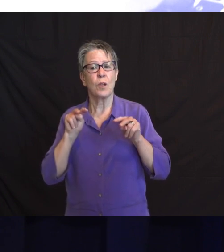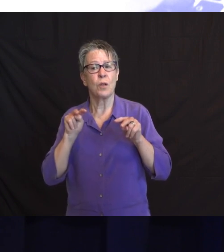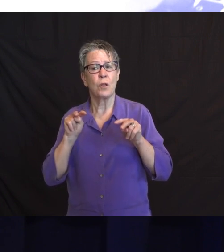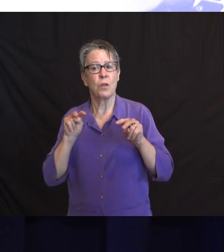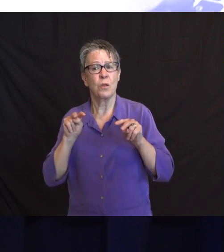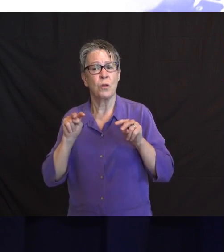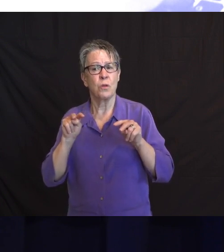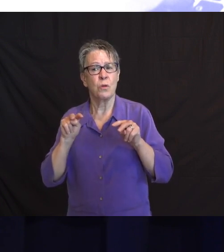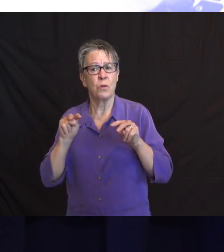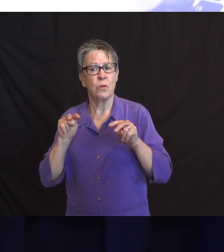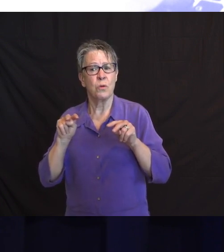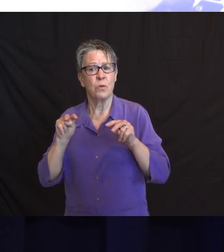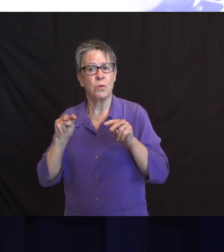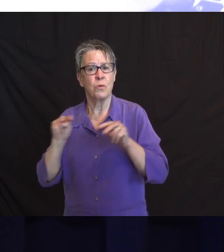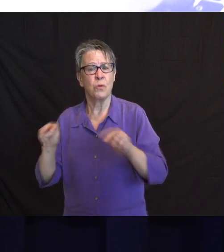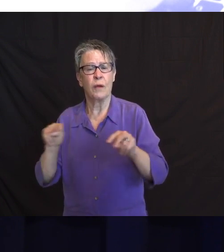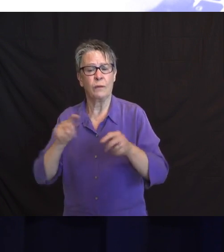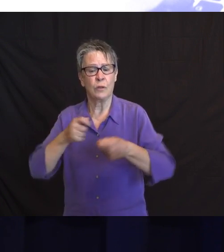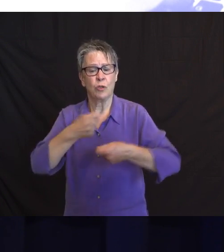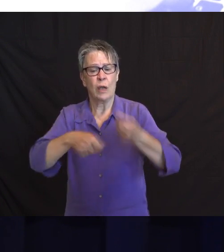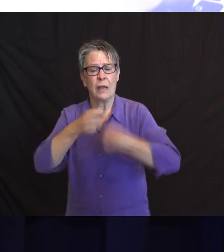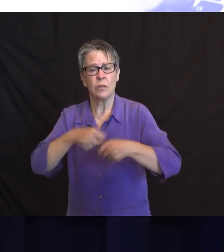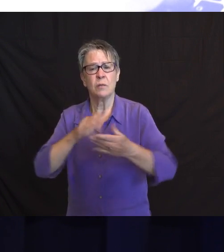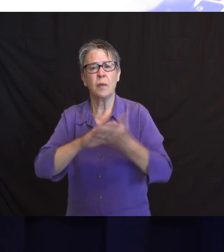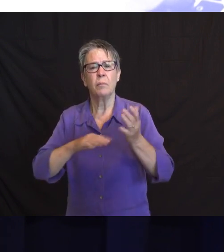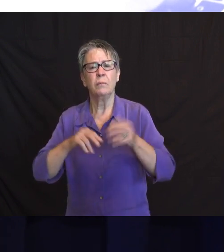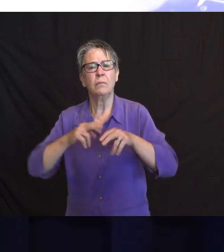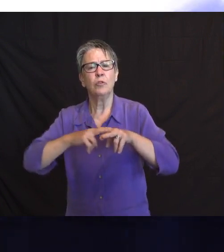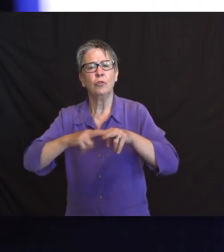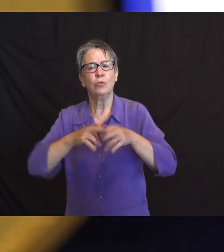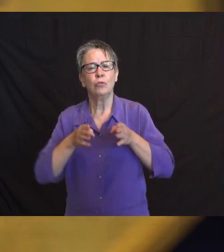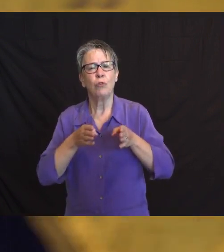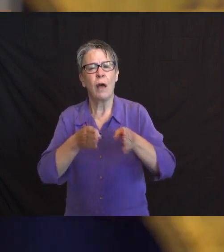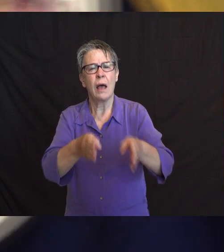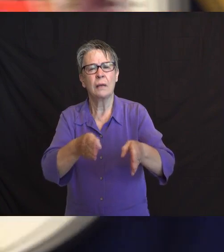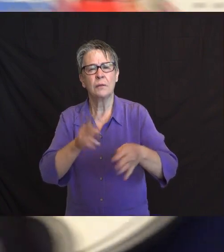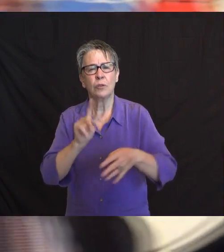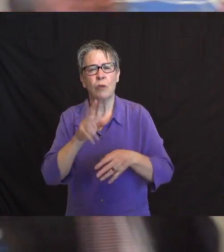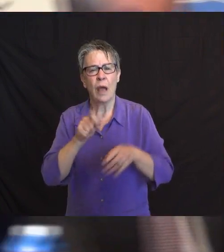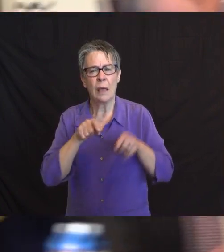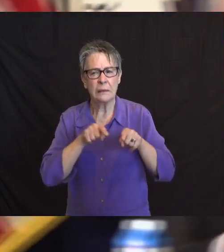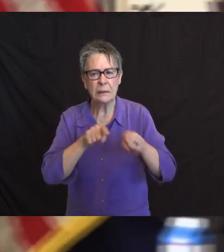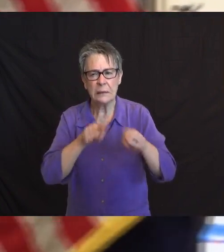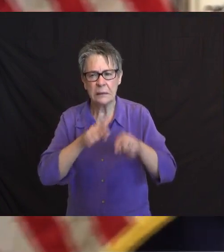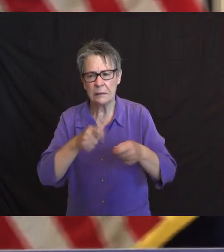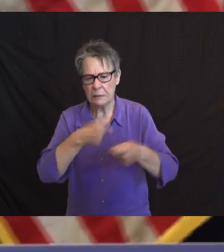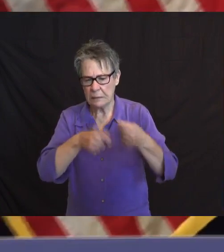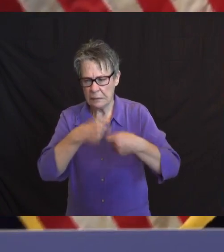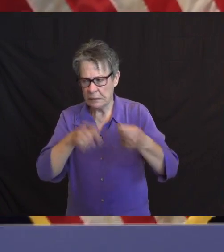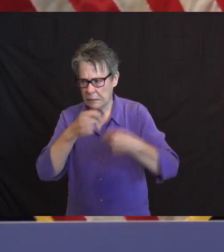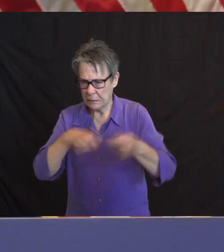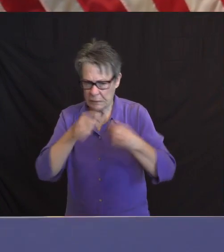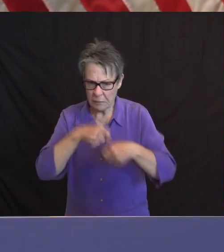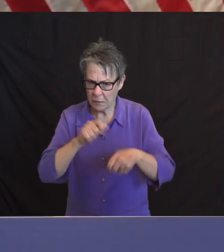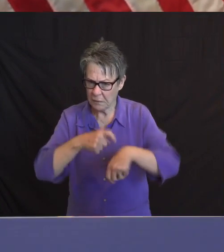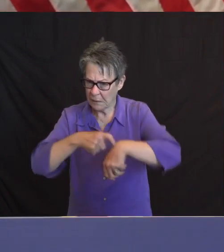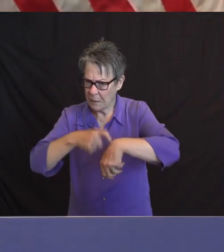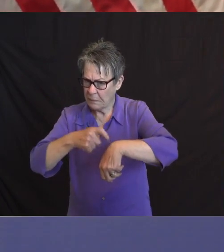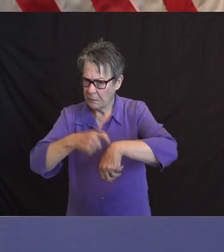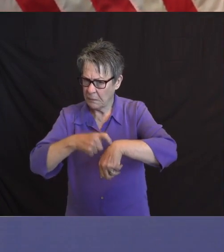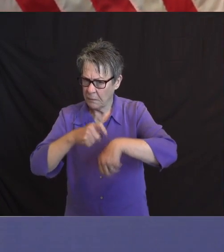to keep heat to make sure that our vendor delivers. Thank you, Kevin. Thank you, sir. Dave, good afternoon. Hi,